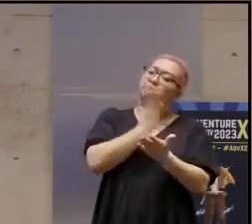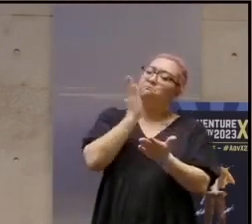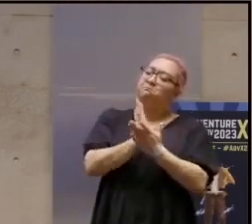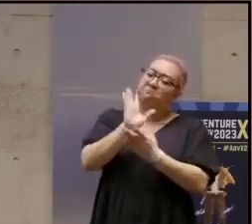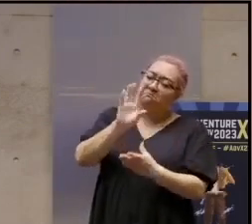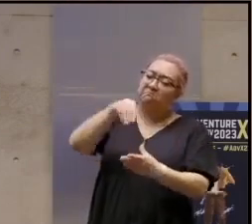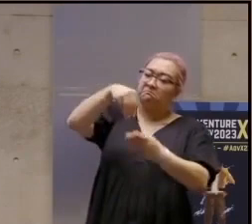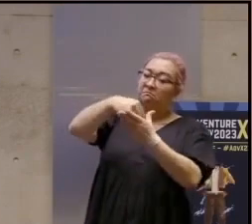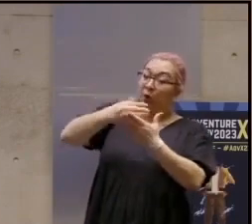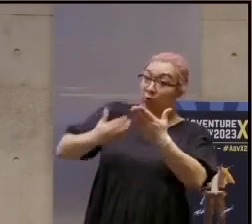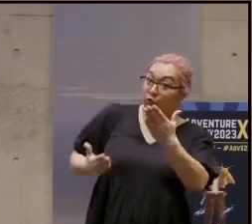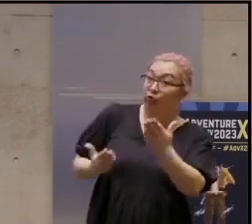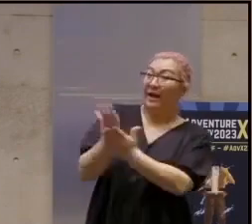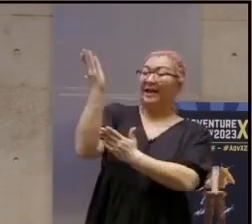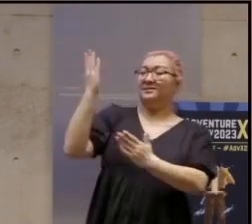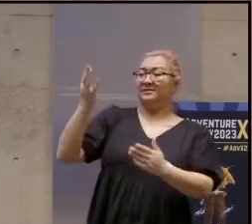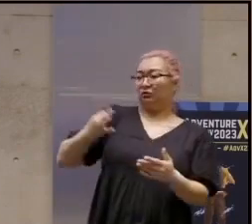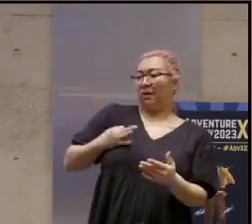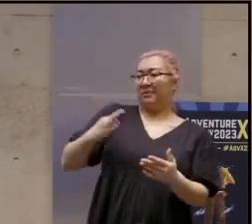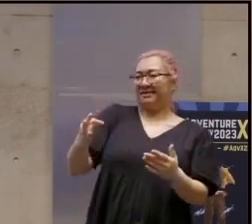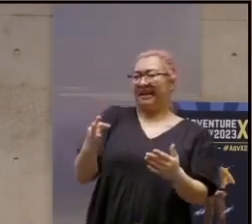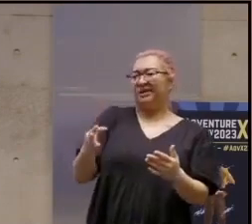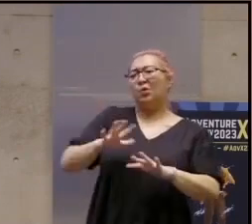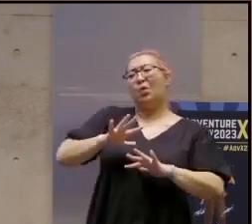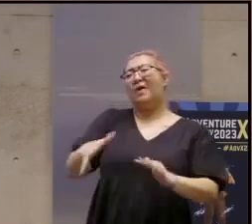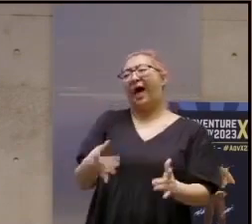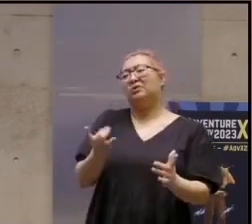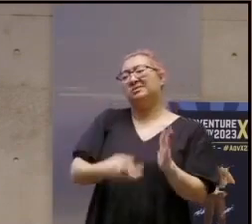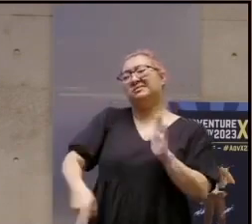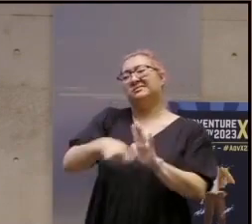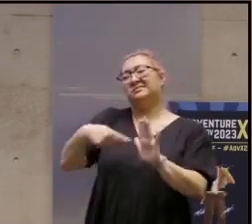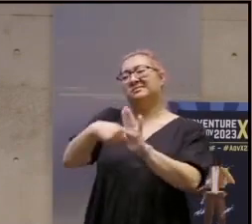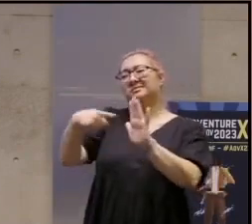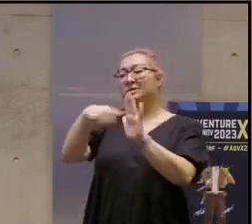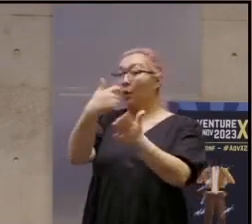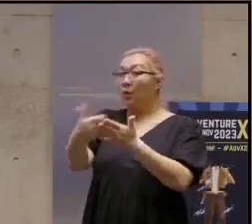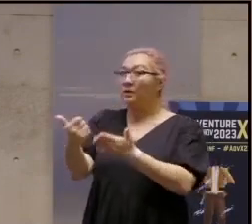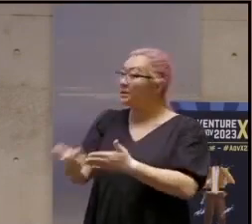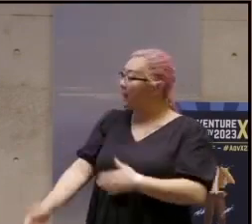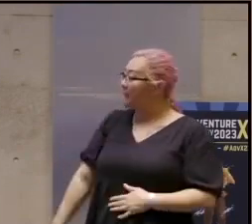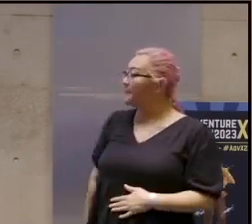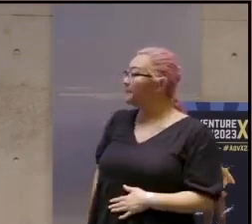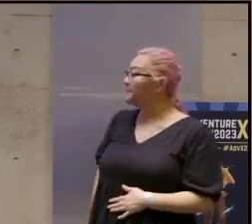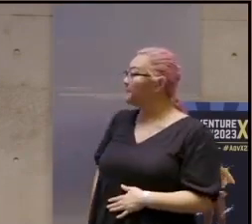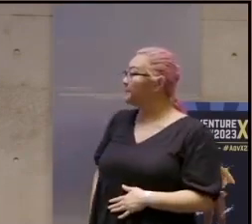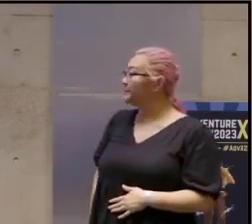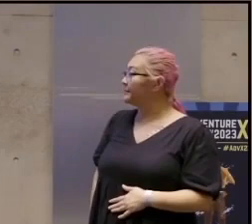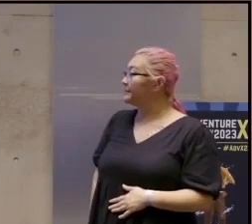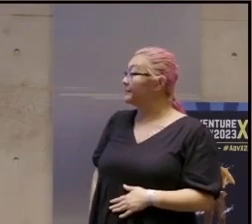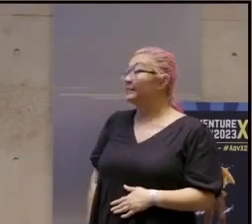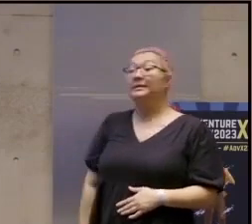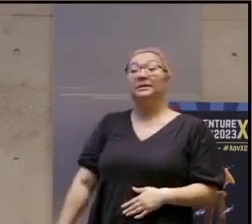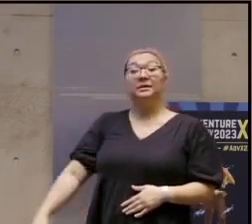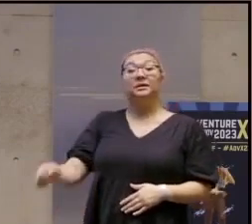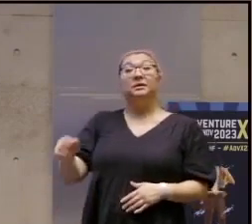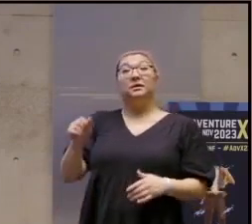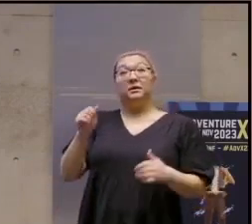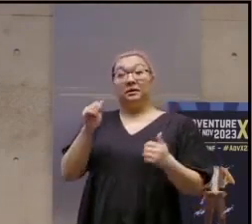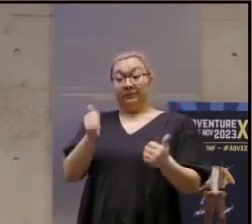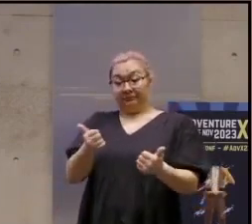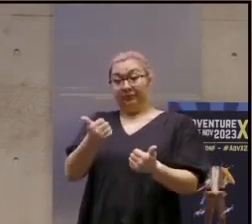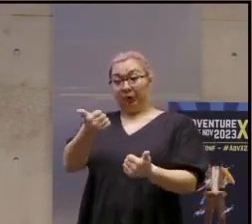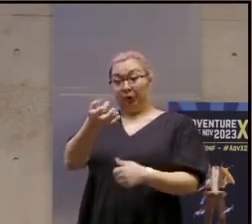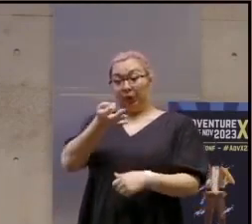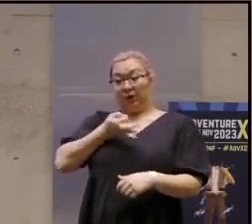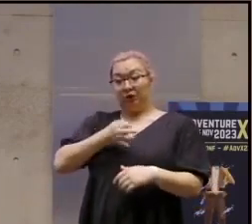Definitely. It's a really good opportunity to have this sort of secondary educational experience. And the point, if I got your question right, it's also about